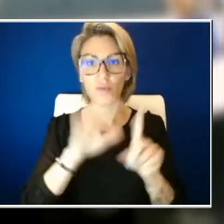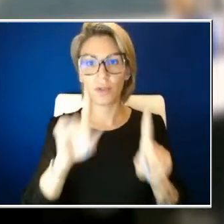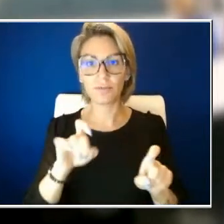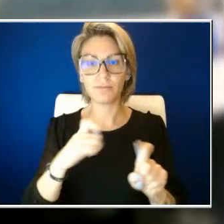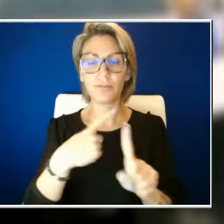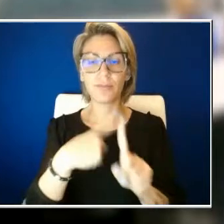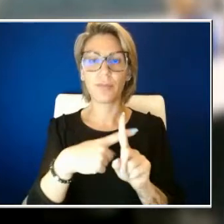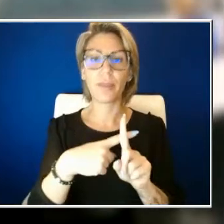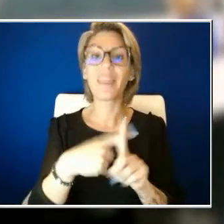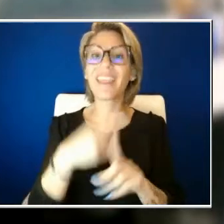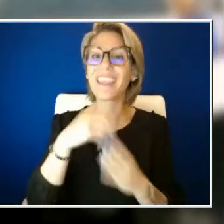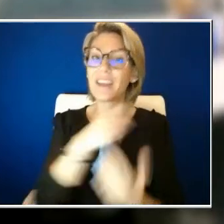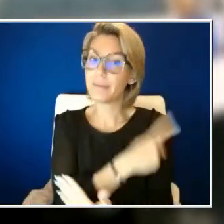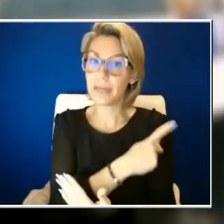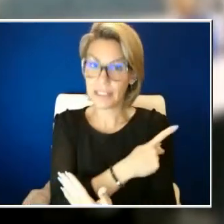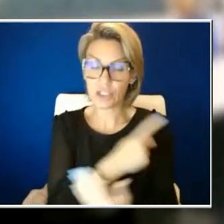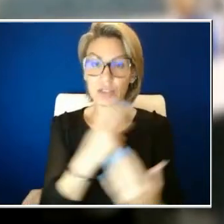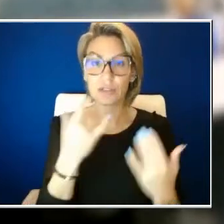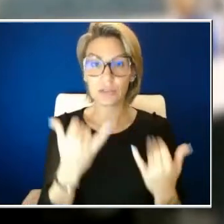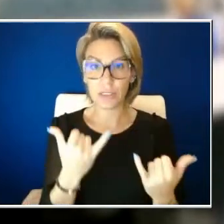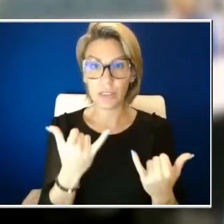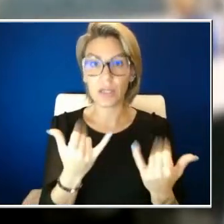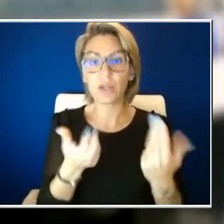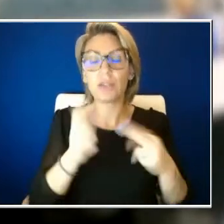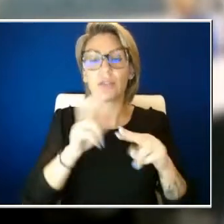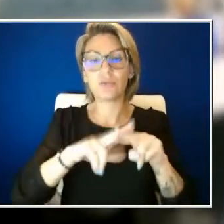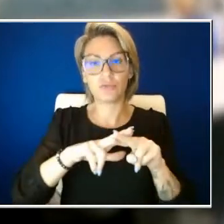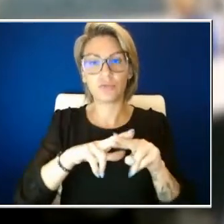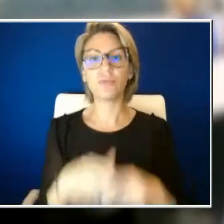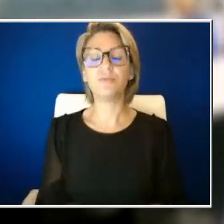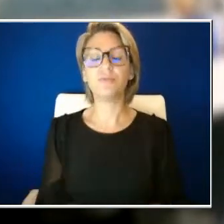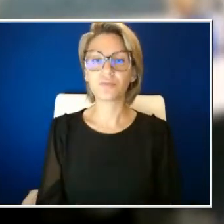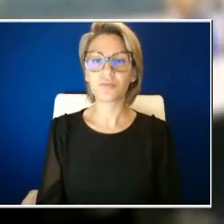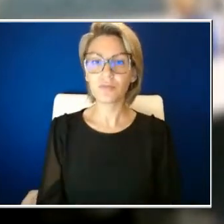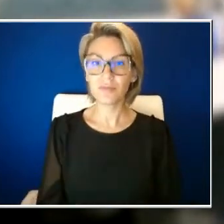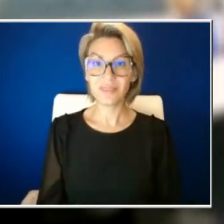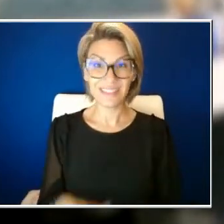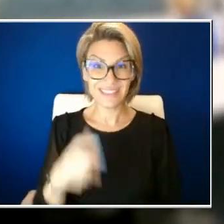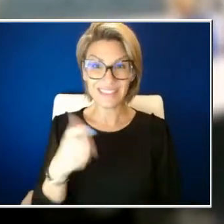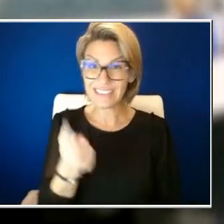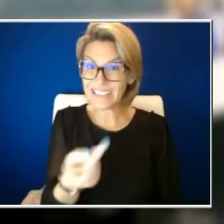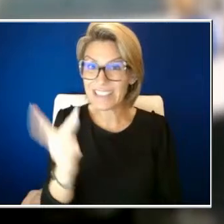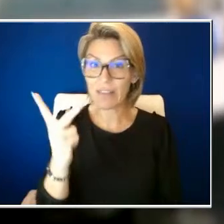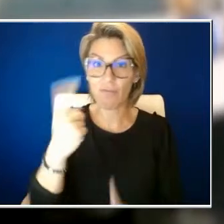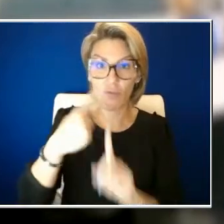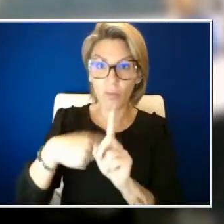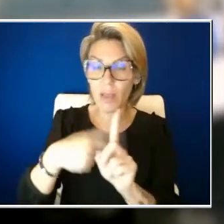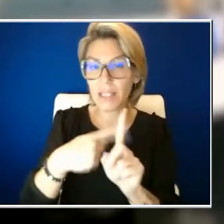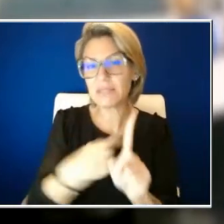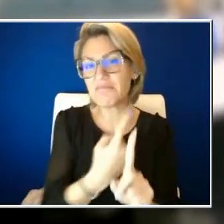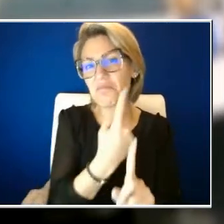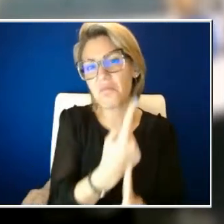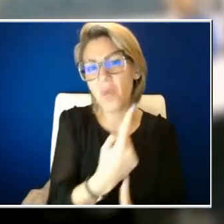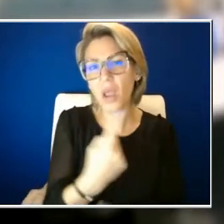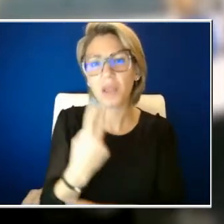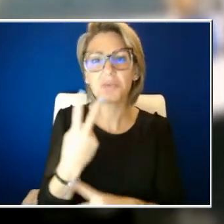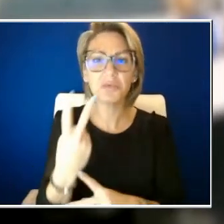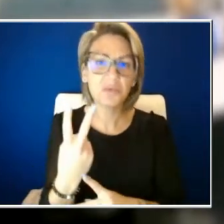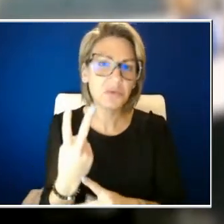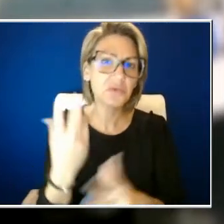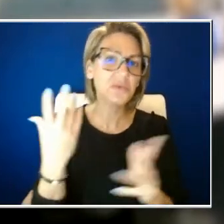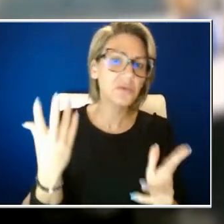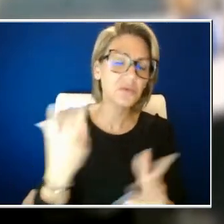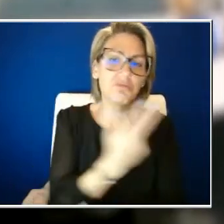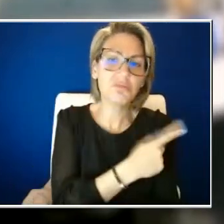inpatient numbers that are sick with COVID have also gone up. For the past several months, we had 1 to 2 patients in the hospital at any